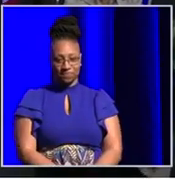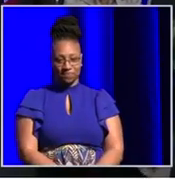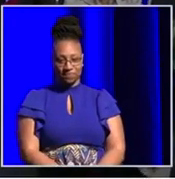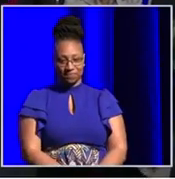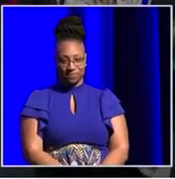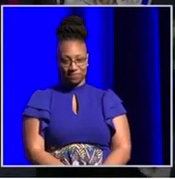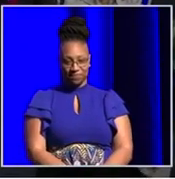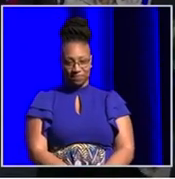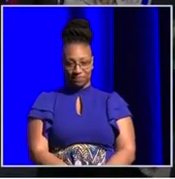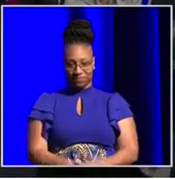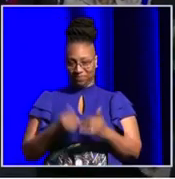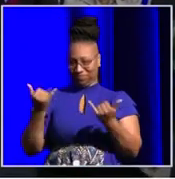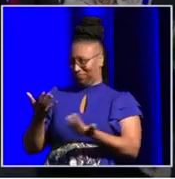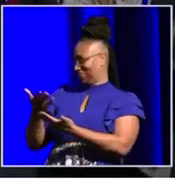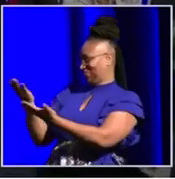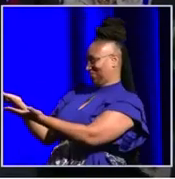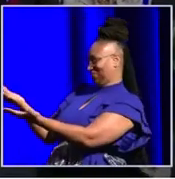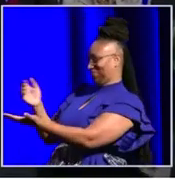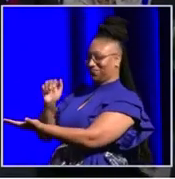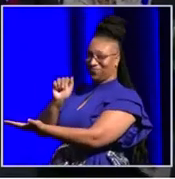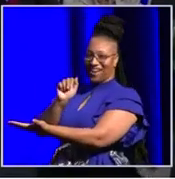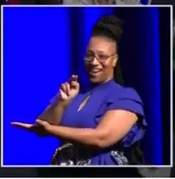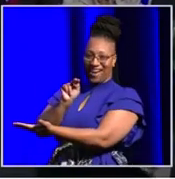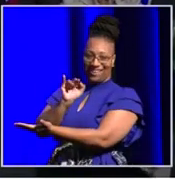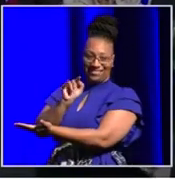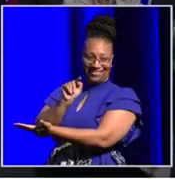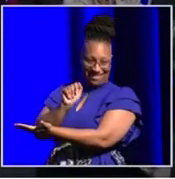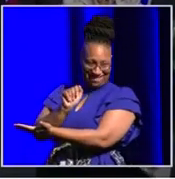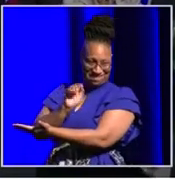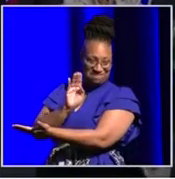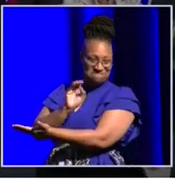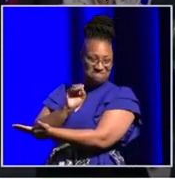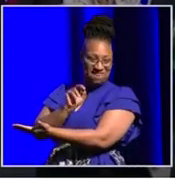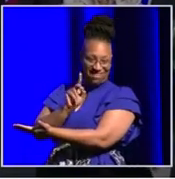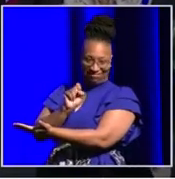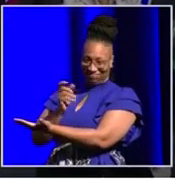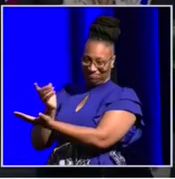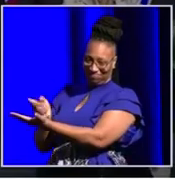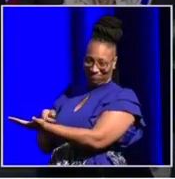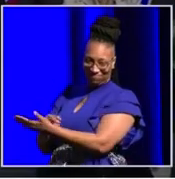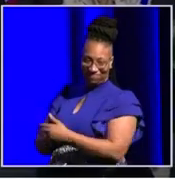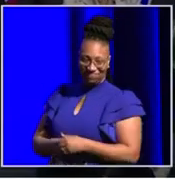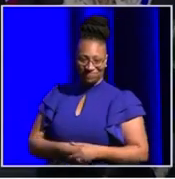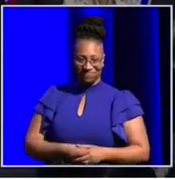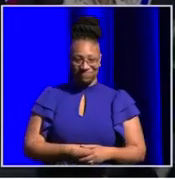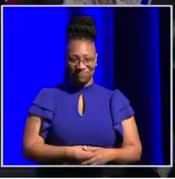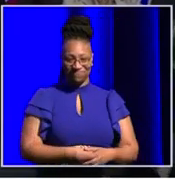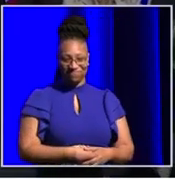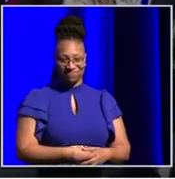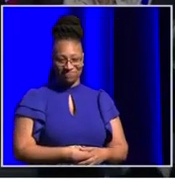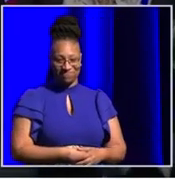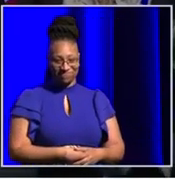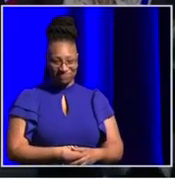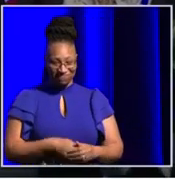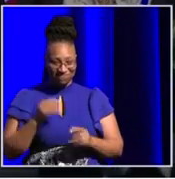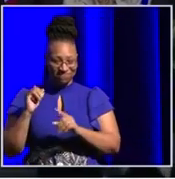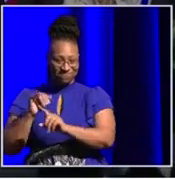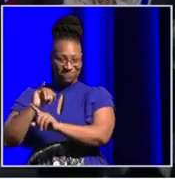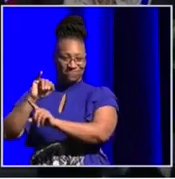oath administered by the Honorable John P. Howard III, Associate Judge, District of Columbia Court of Appeals.